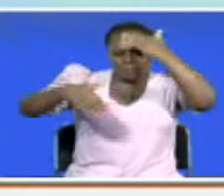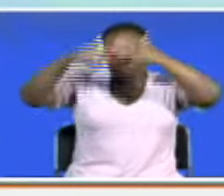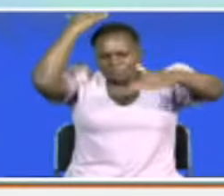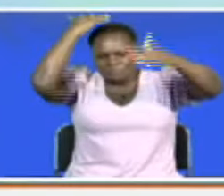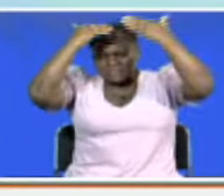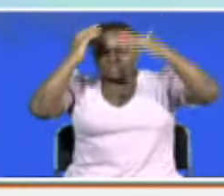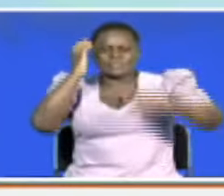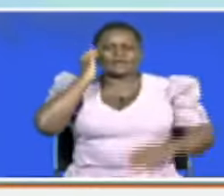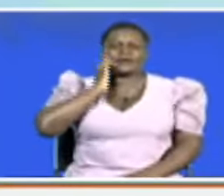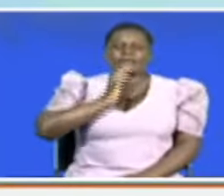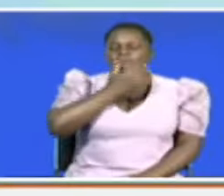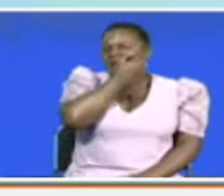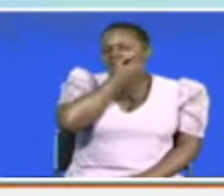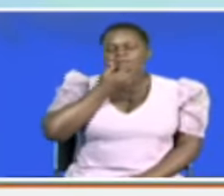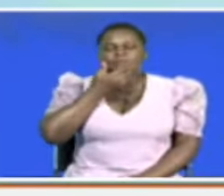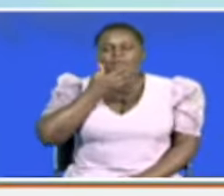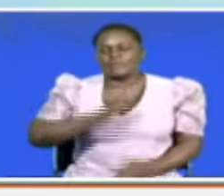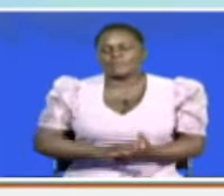Anyang' Nyong'o,